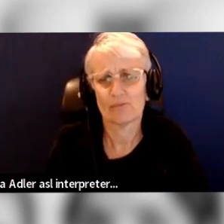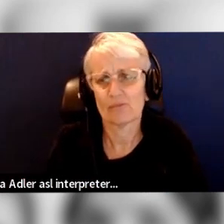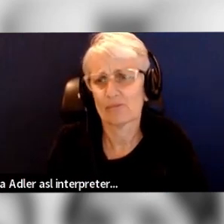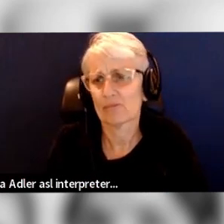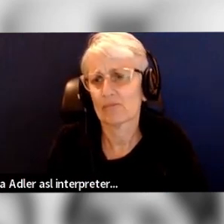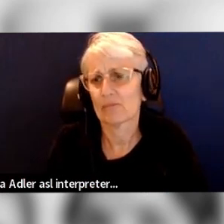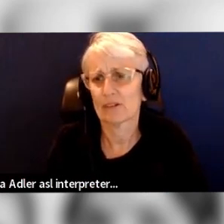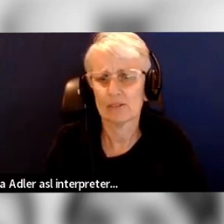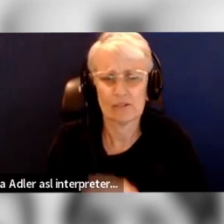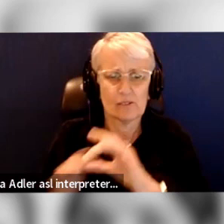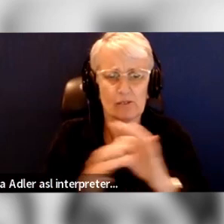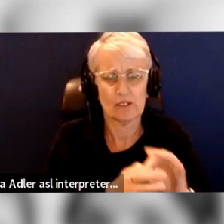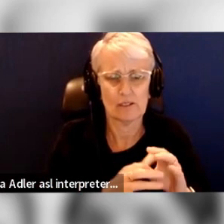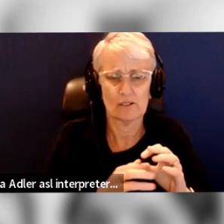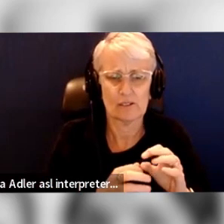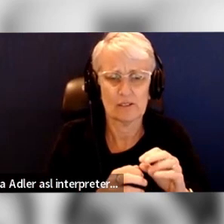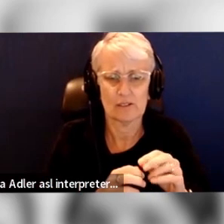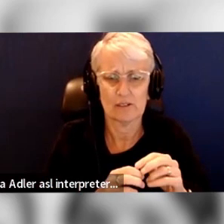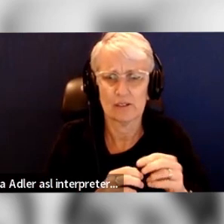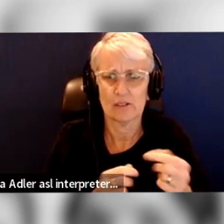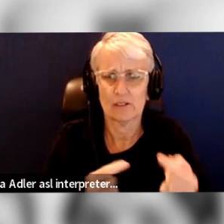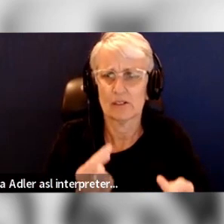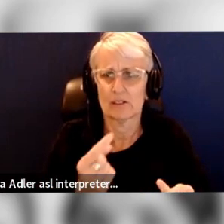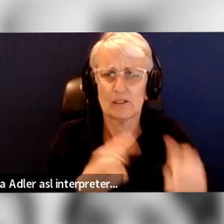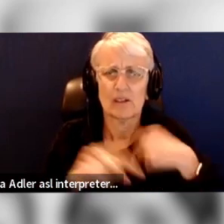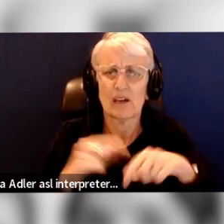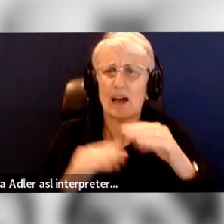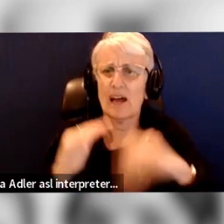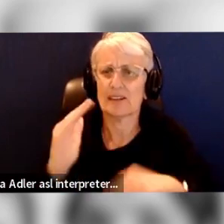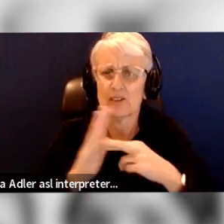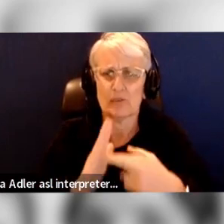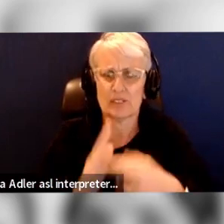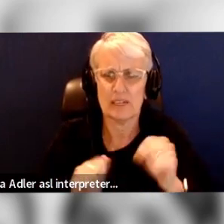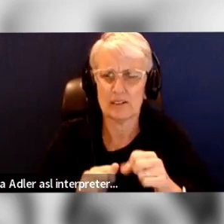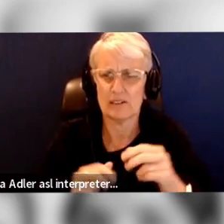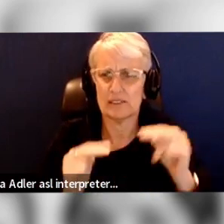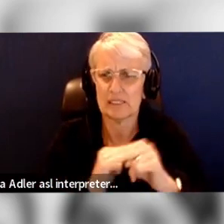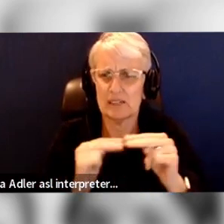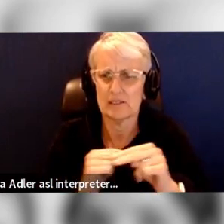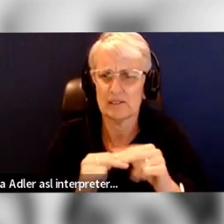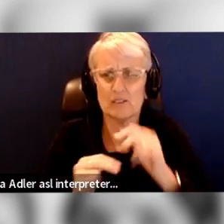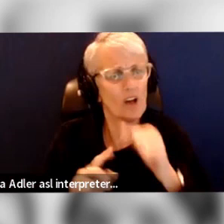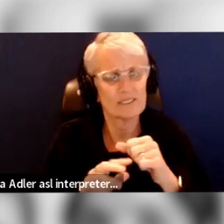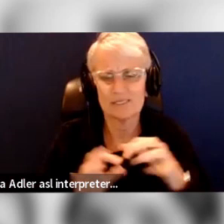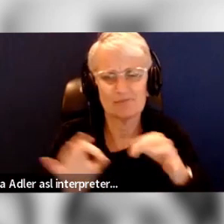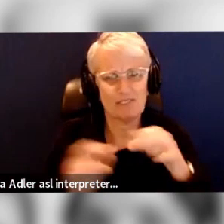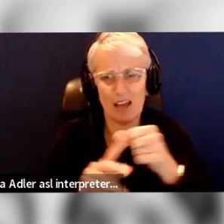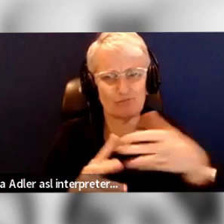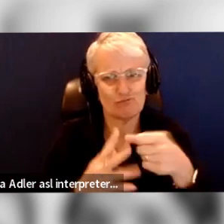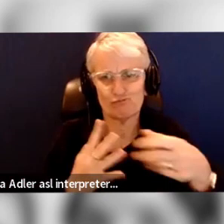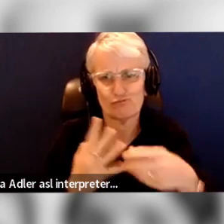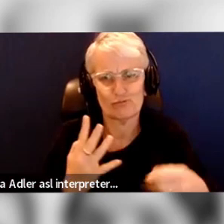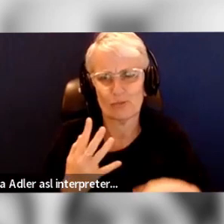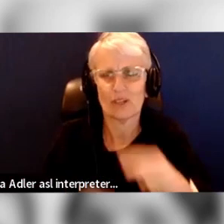Related to that question is a request to go back to the slide defining underrepresented groups. It doesn't define them. So the underrepresented groups